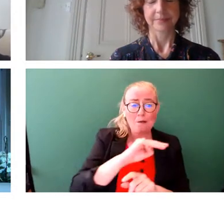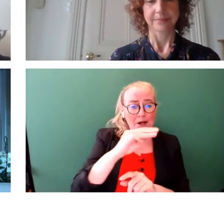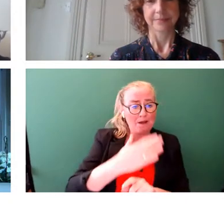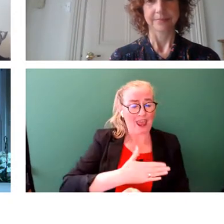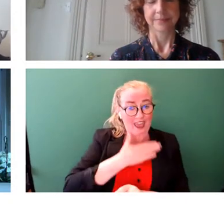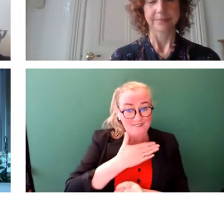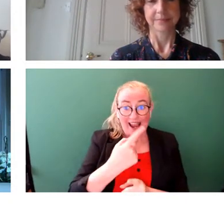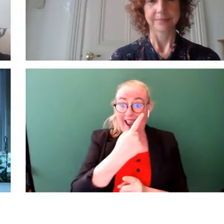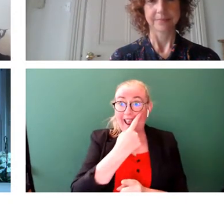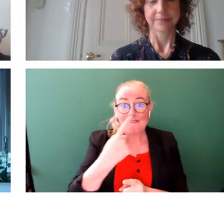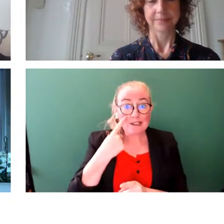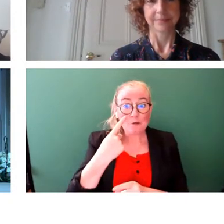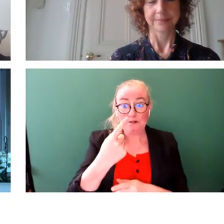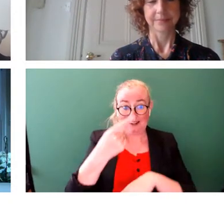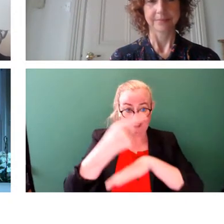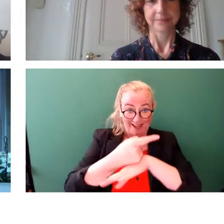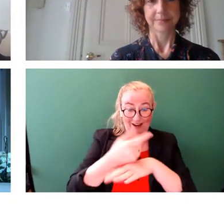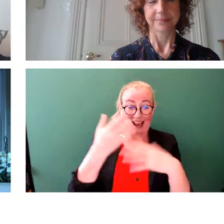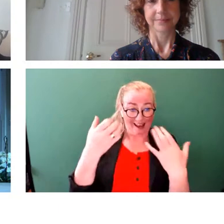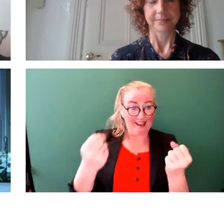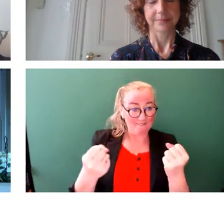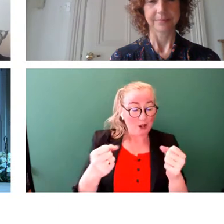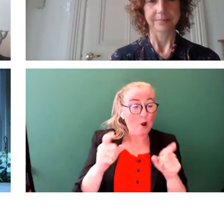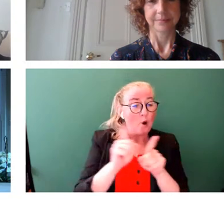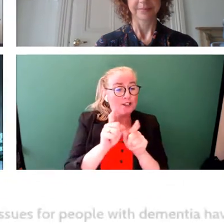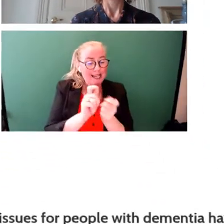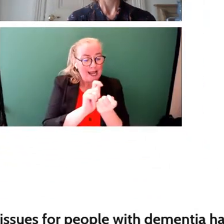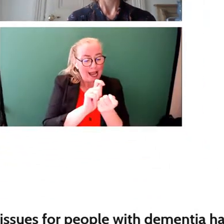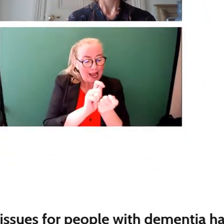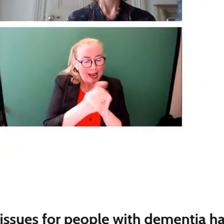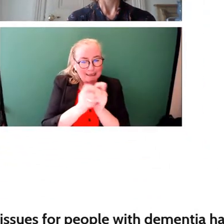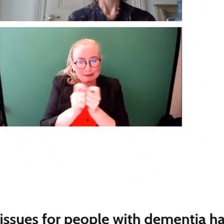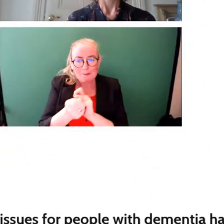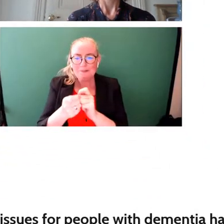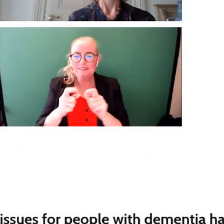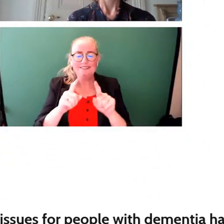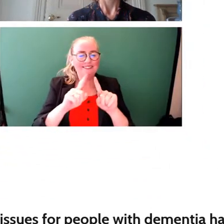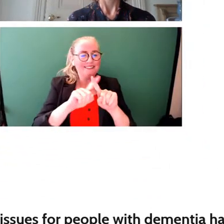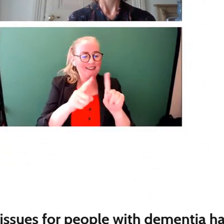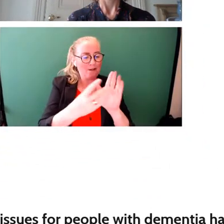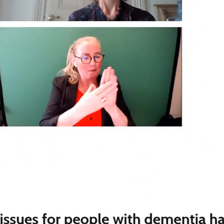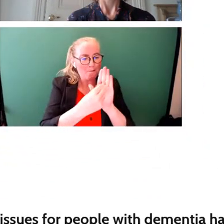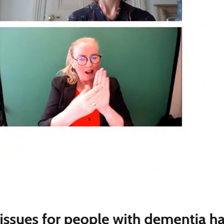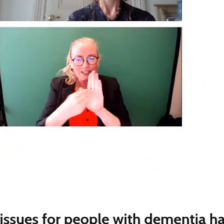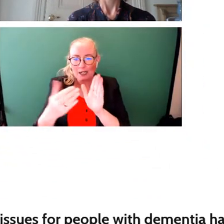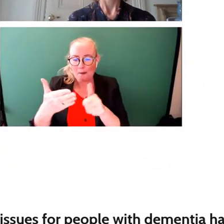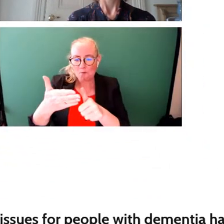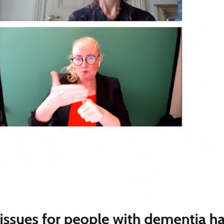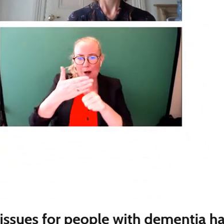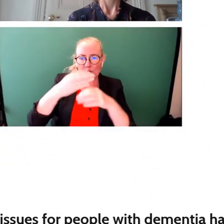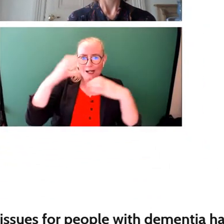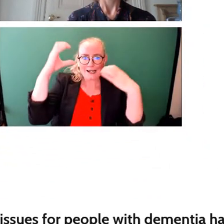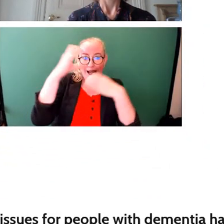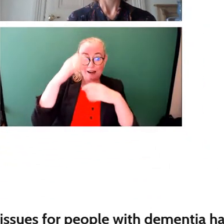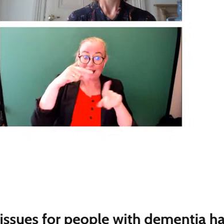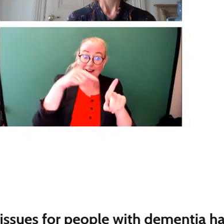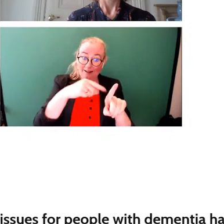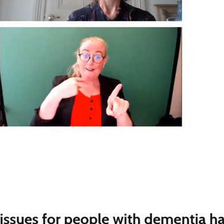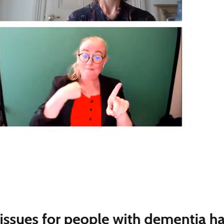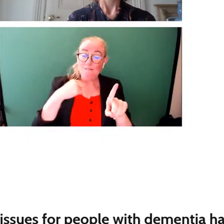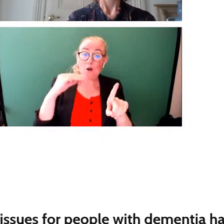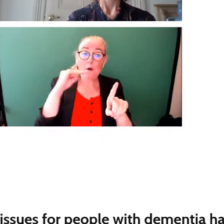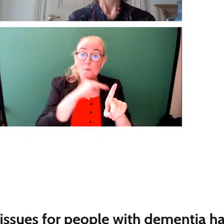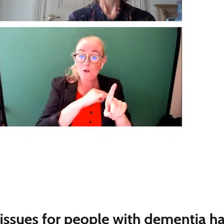there for that. I think the adaptations or the models that can be developed in primary care are really important to